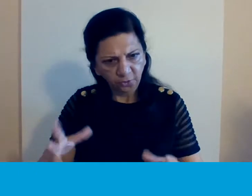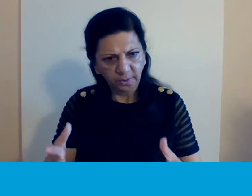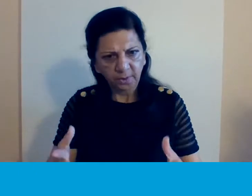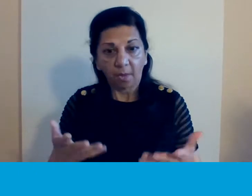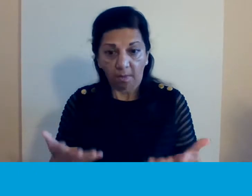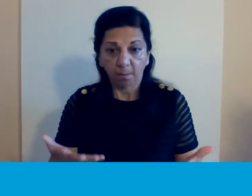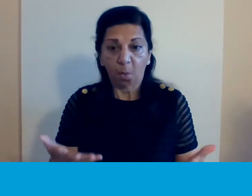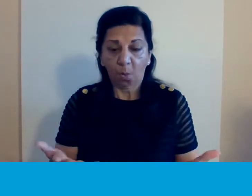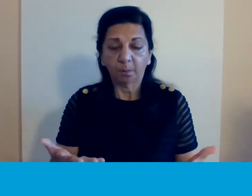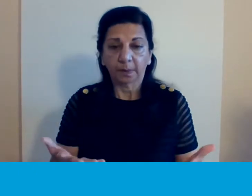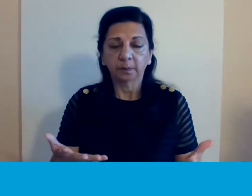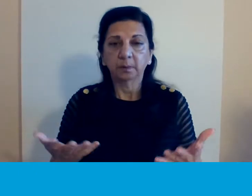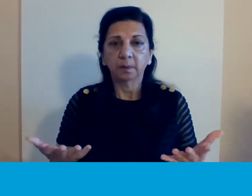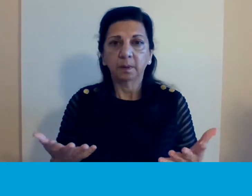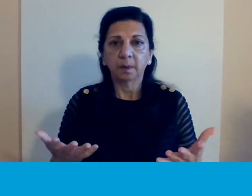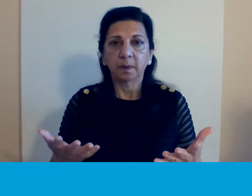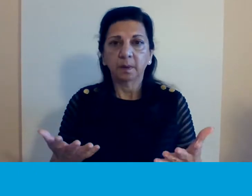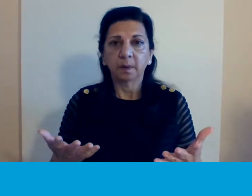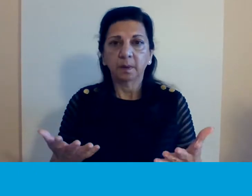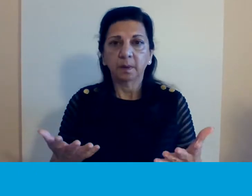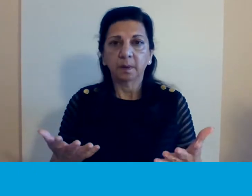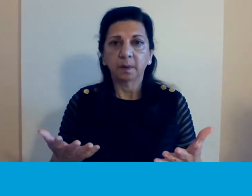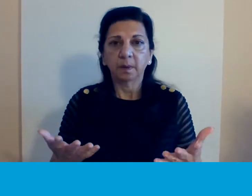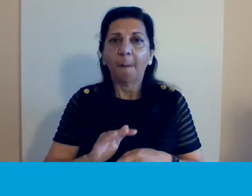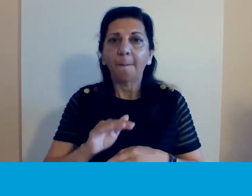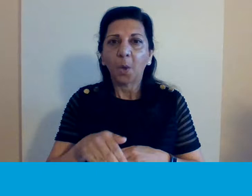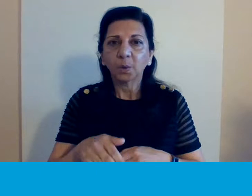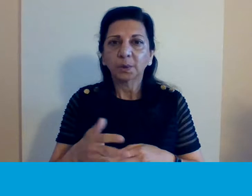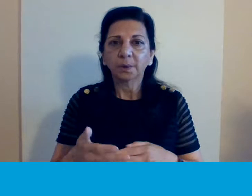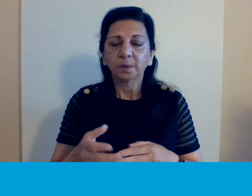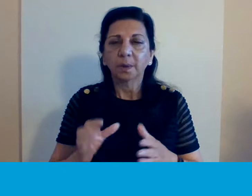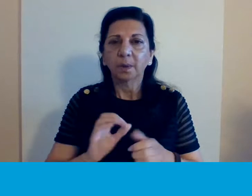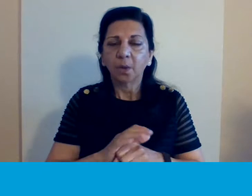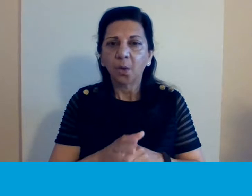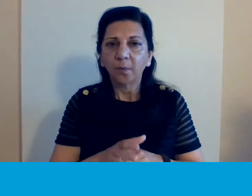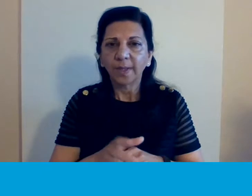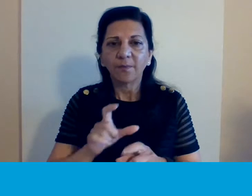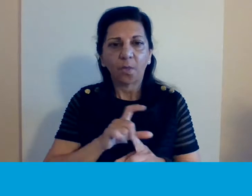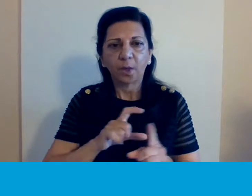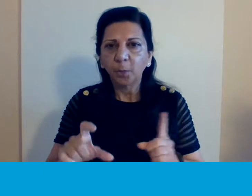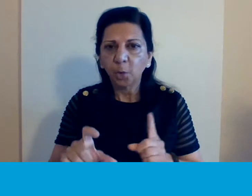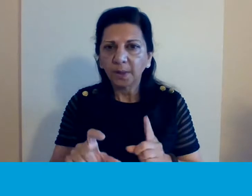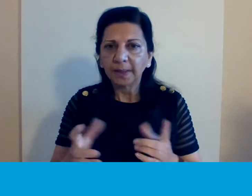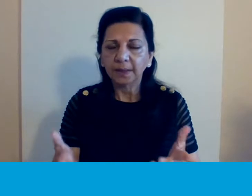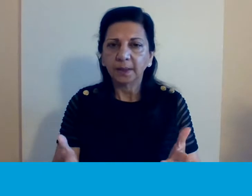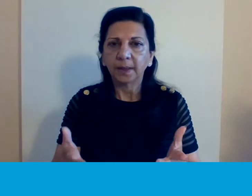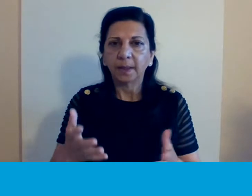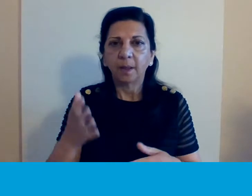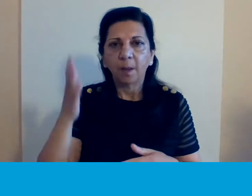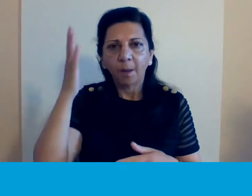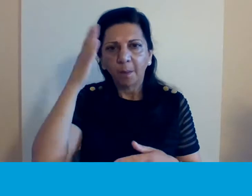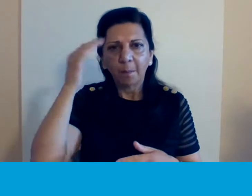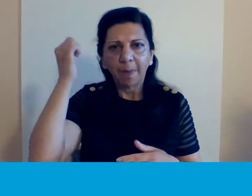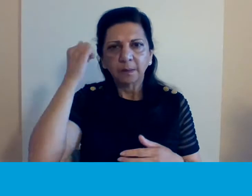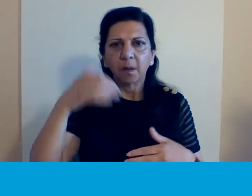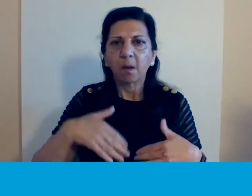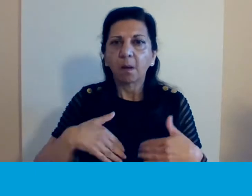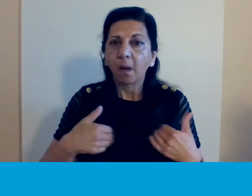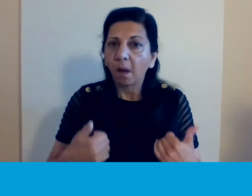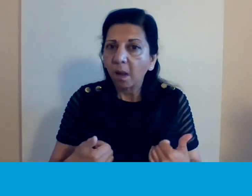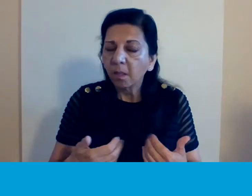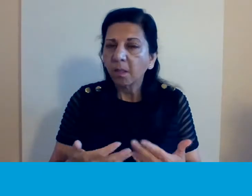effects for people and for the community. And that's something that in conjunction with our Mental Health Trust, we'll be looking at through